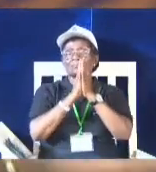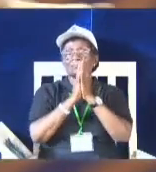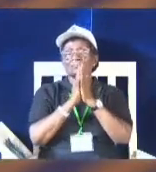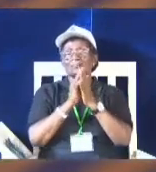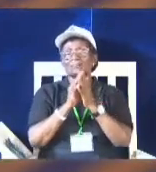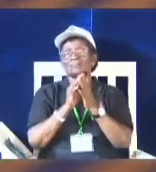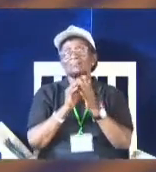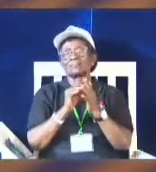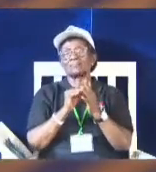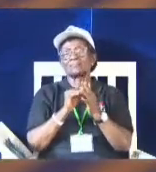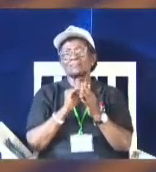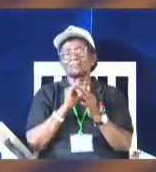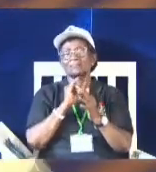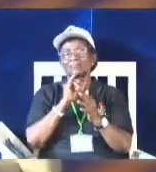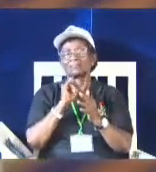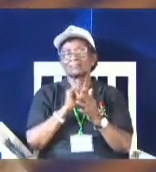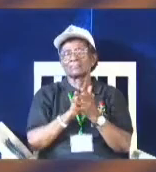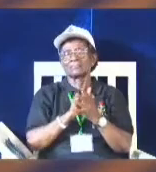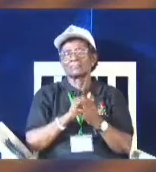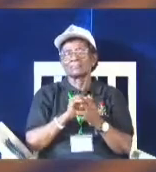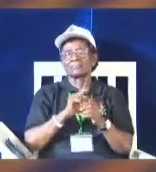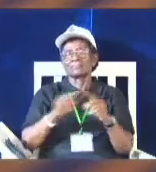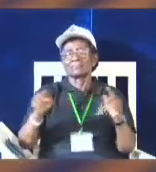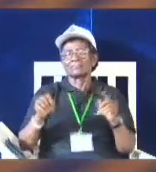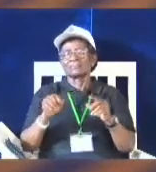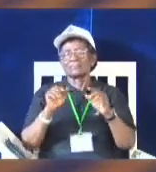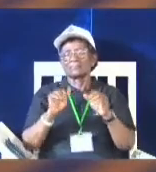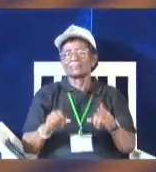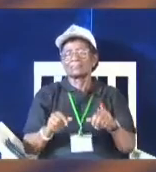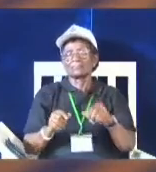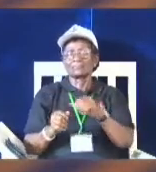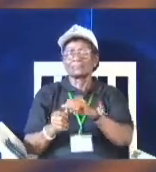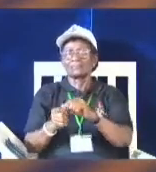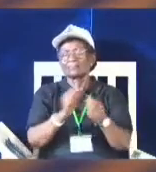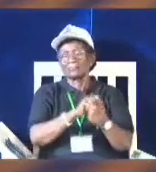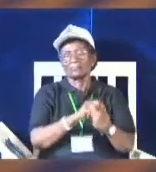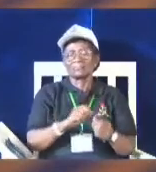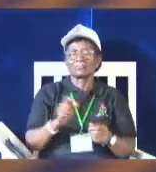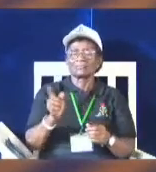is that deliverance can turn you